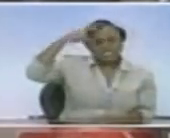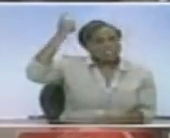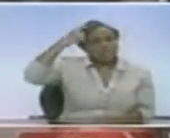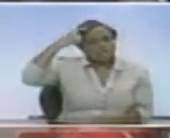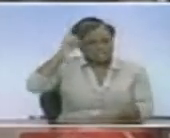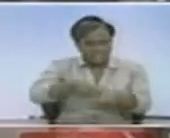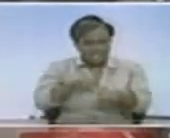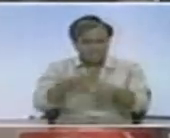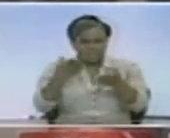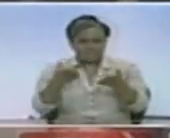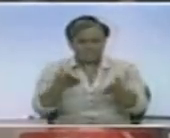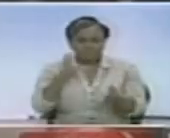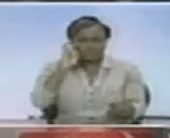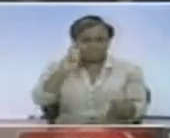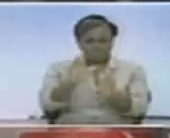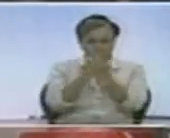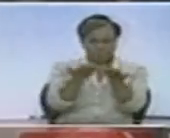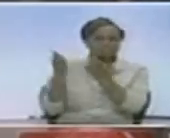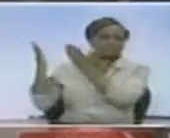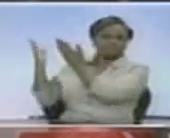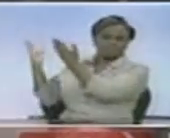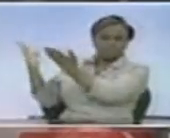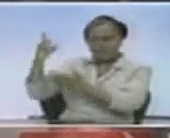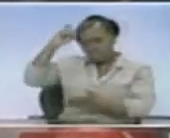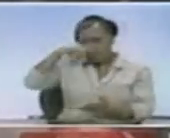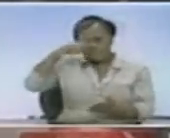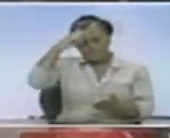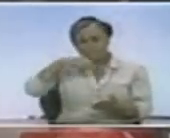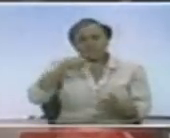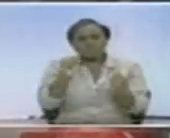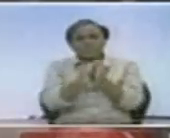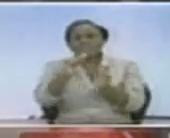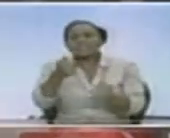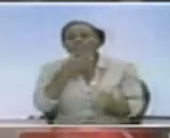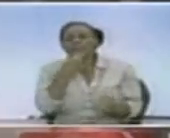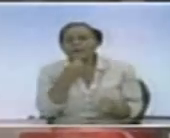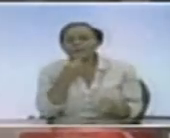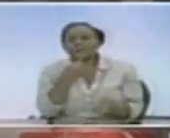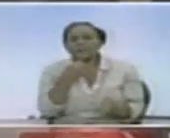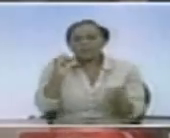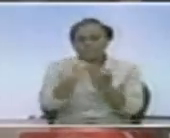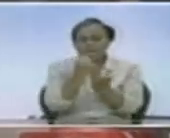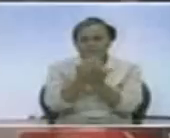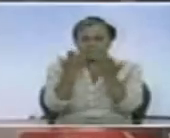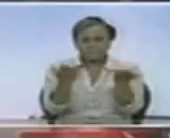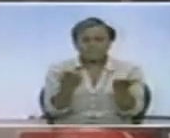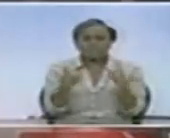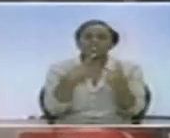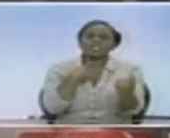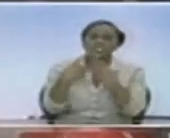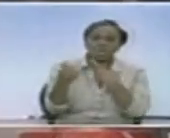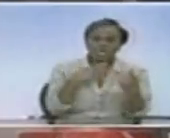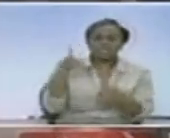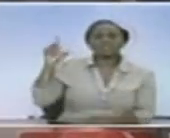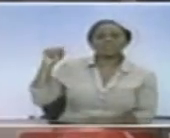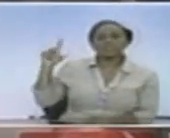counsel. Check this book out, folks. Wisdom of the Elderly by Susan Wahungu Githuku. Pictures by Bobby Powell. And talk about the pictures.